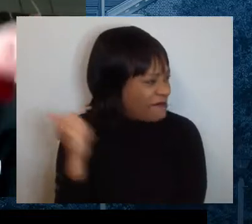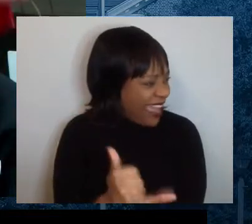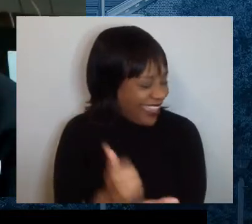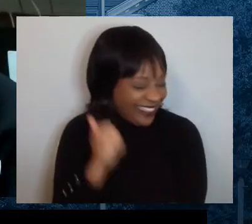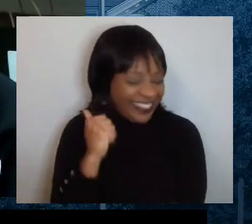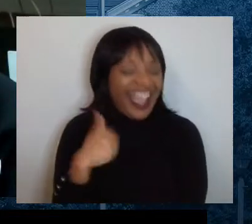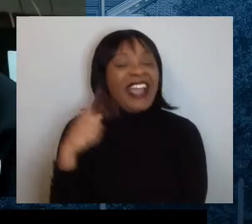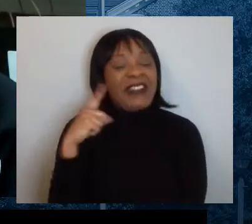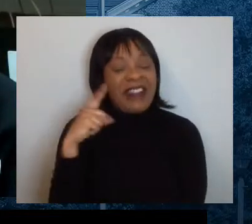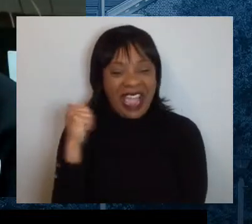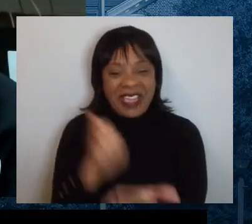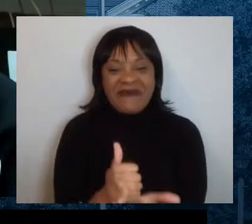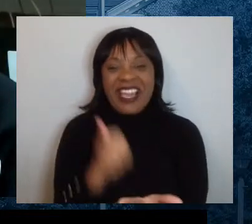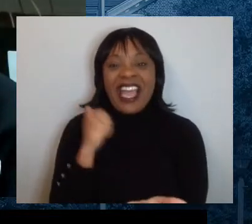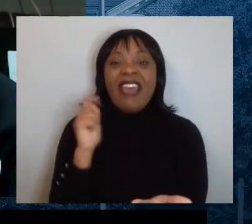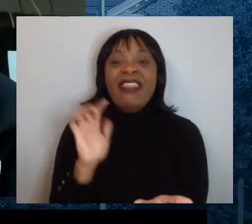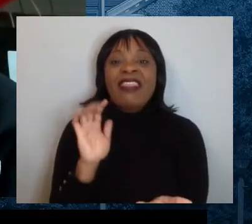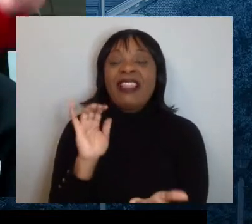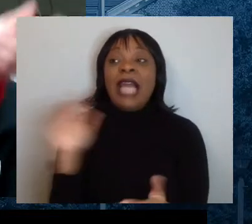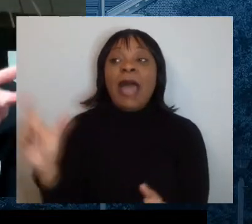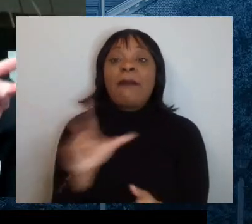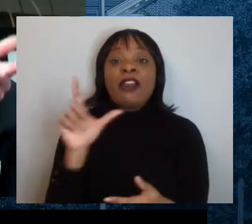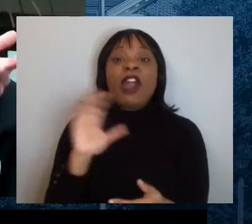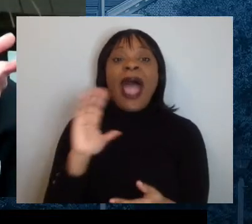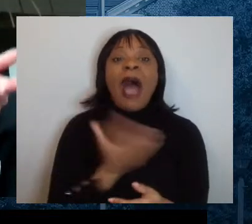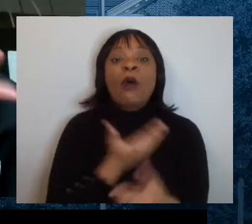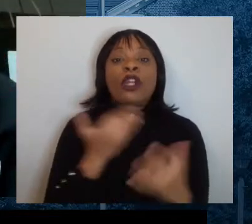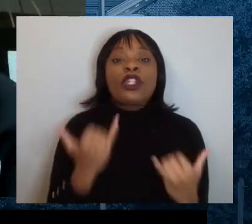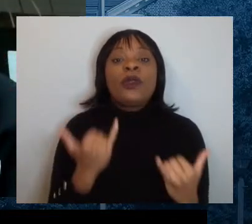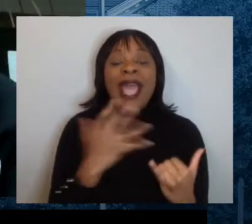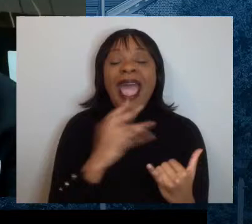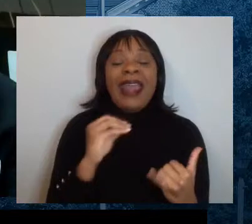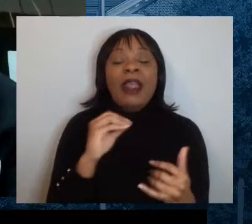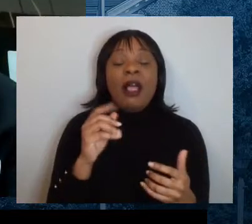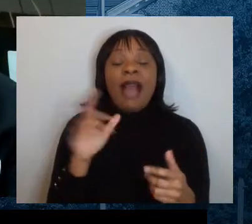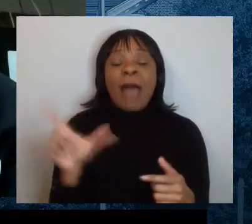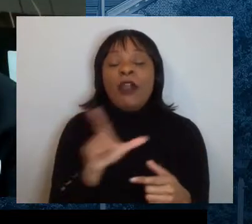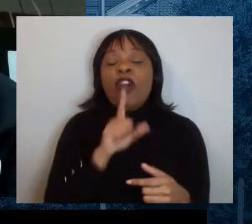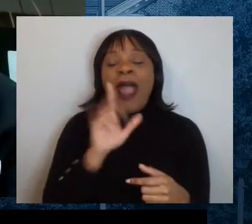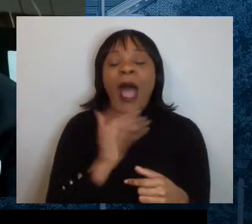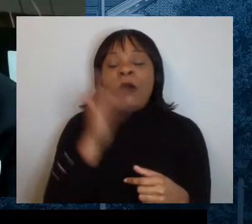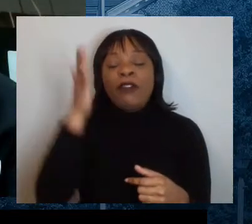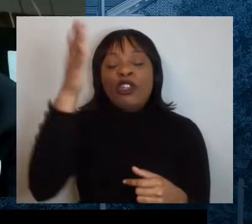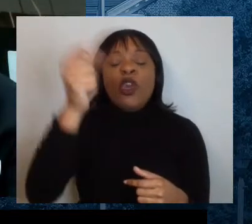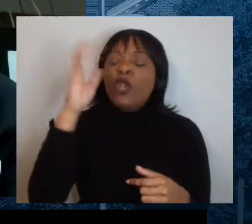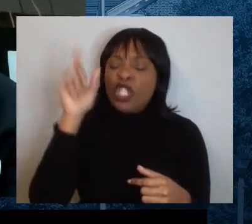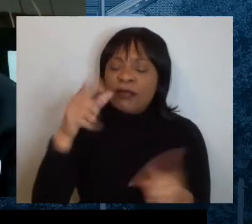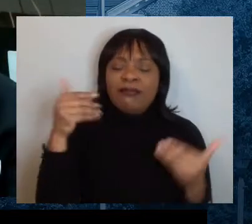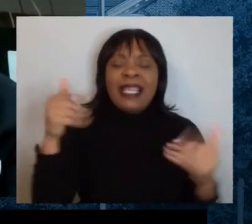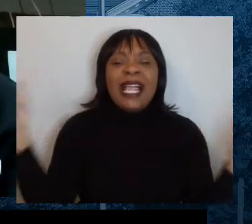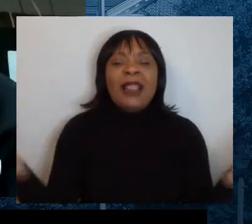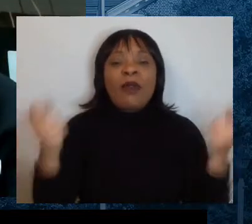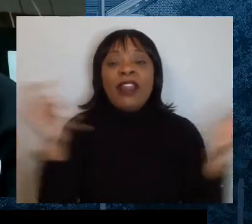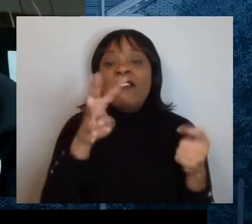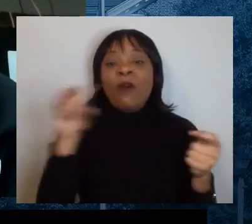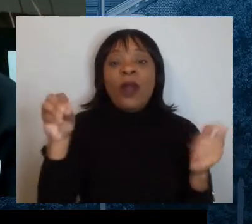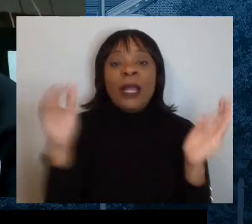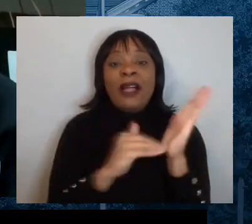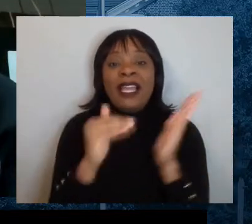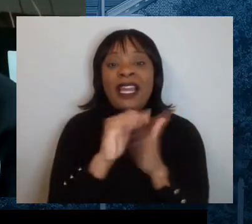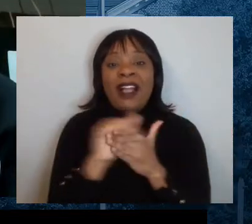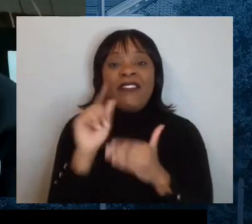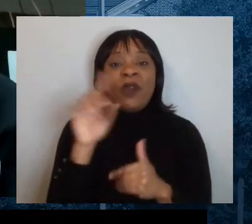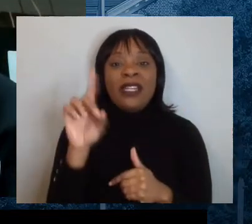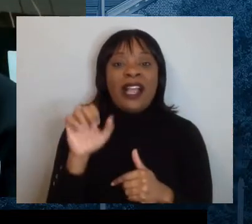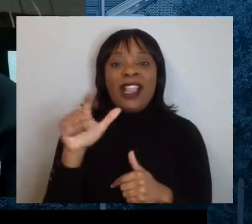amen. They are our today and they are our future. So let's celebrate $40 million for Delaware libraries,